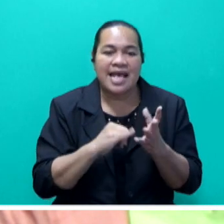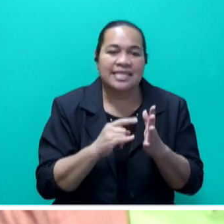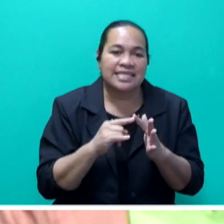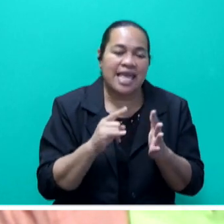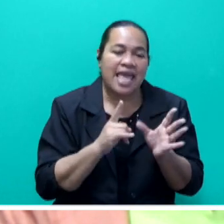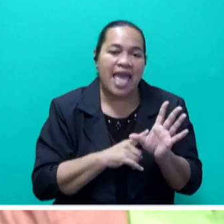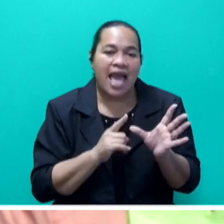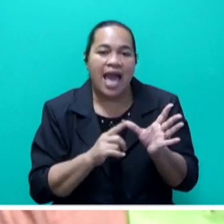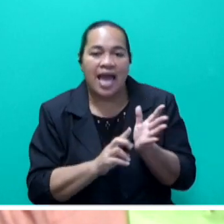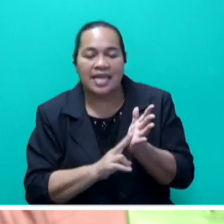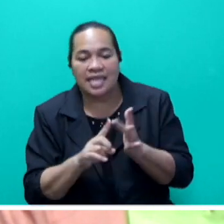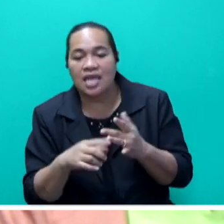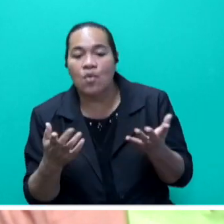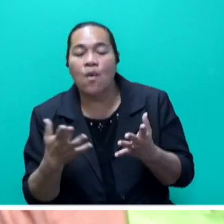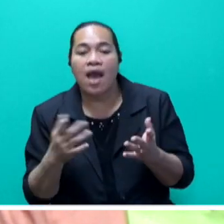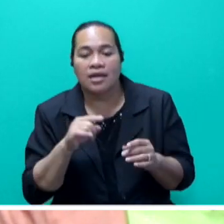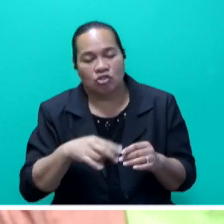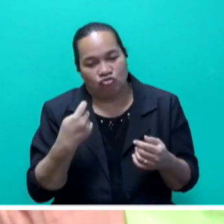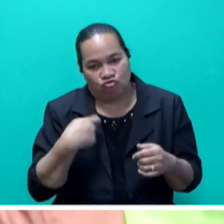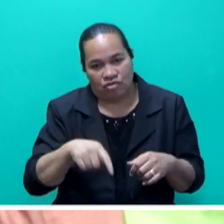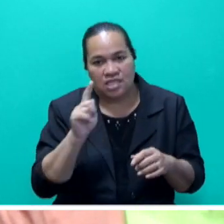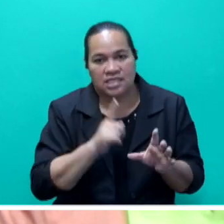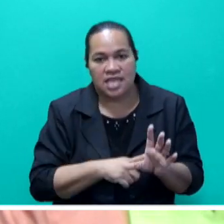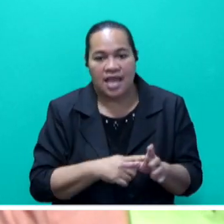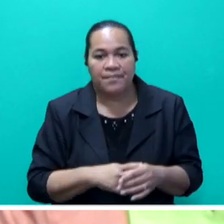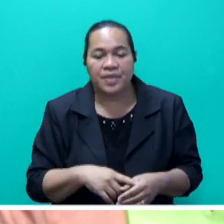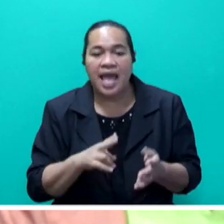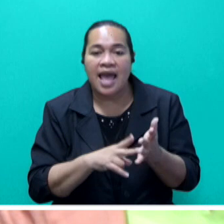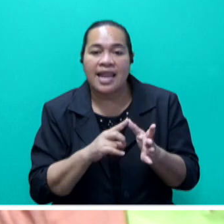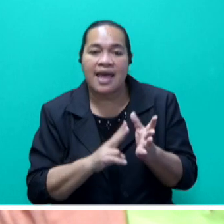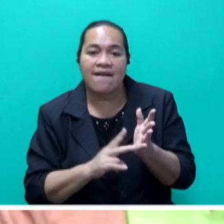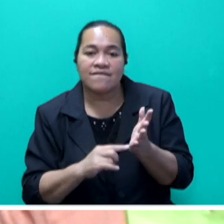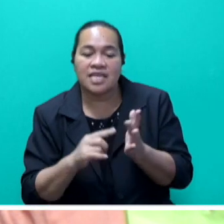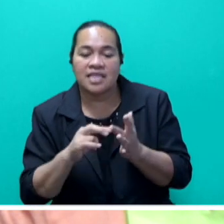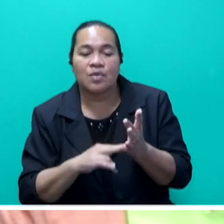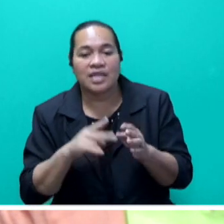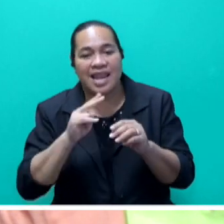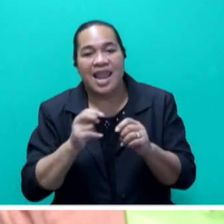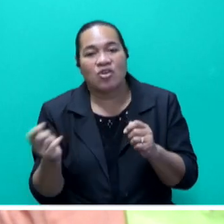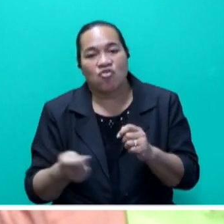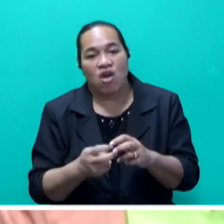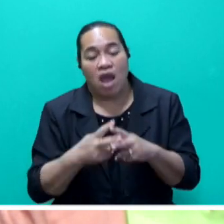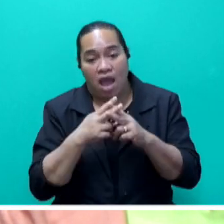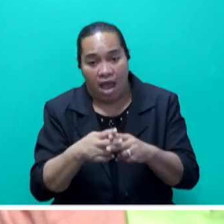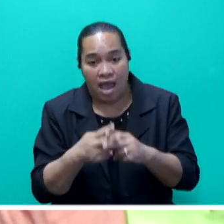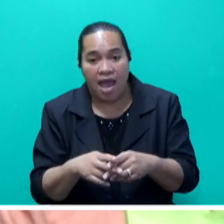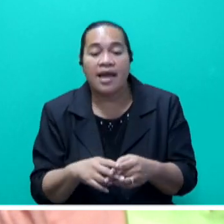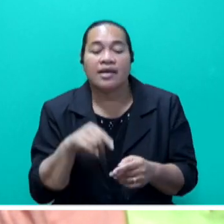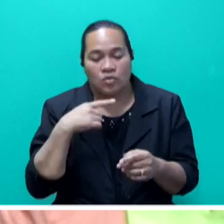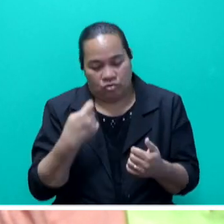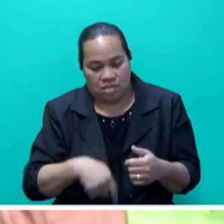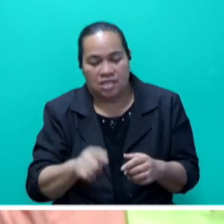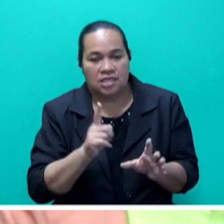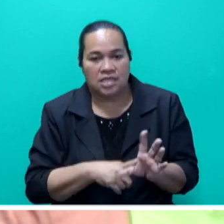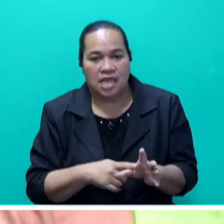Bridge, scheduled to be completed this year. Naviti Levu Bridge in Nandronga Navasa, scheduled to be completed this year. And